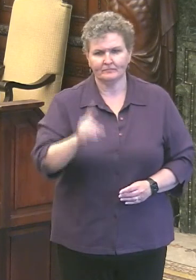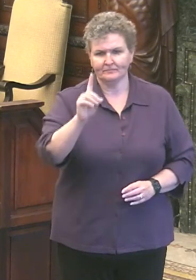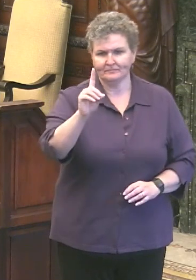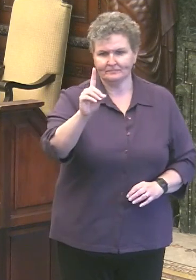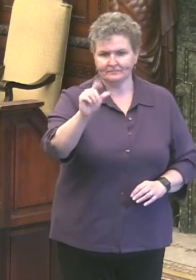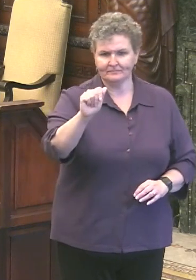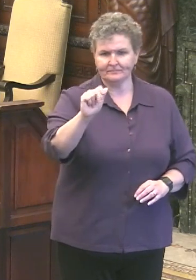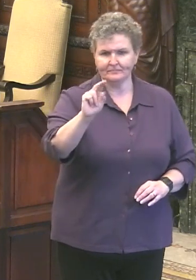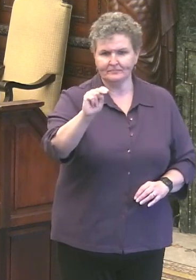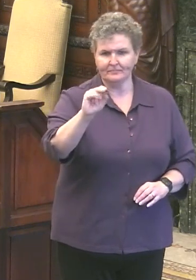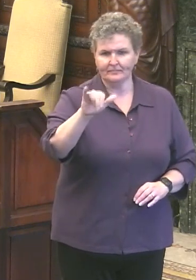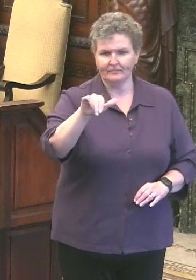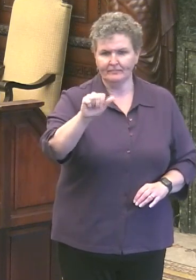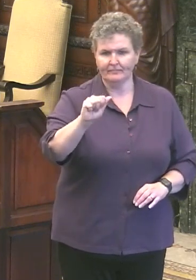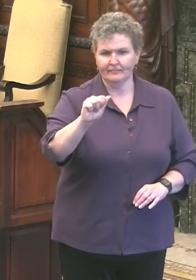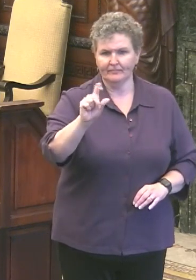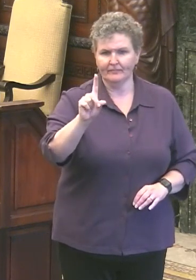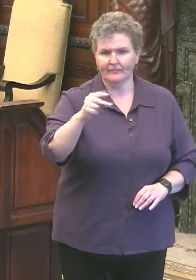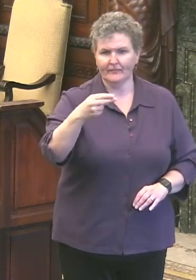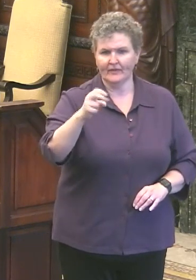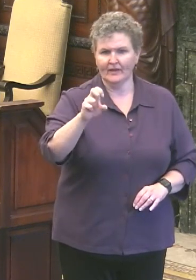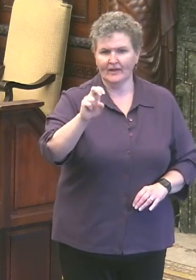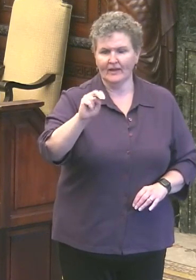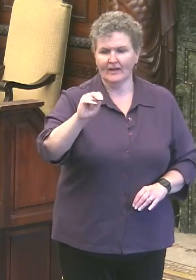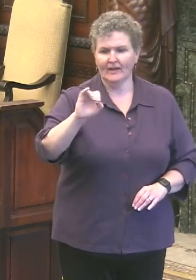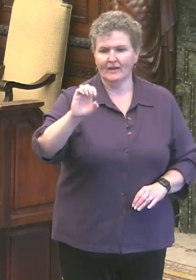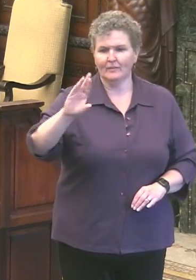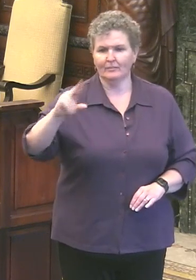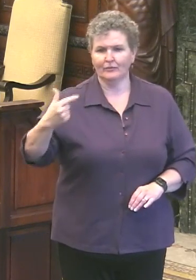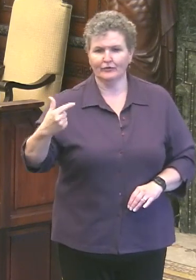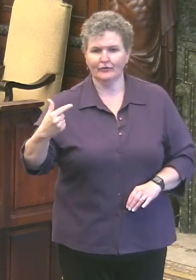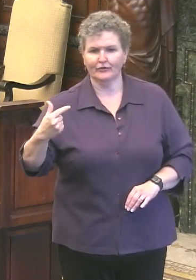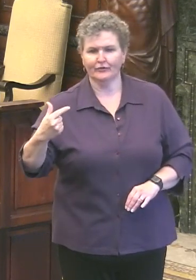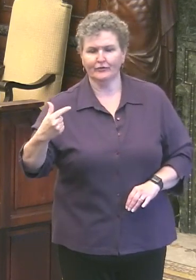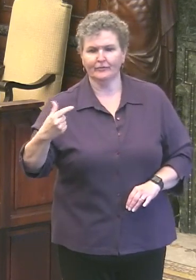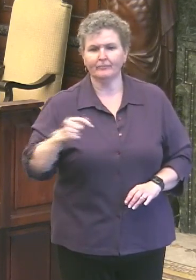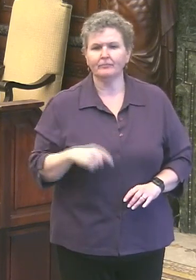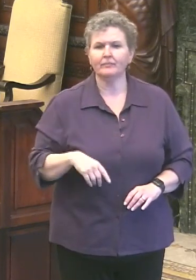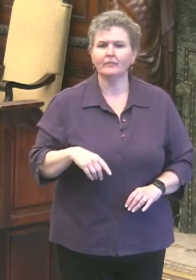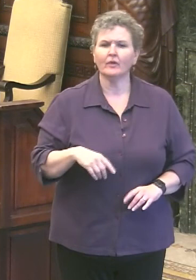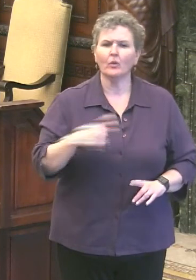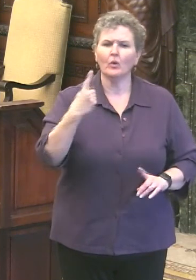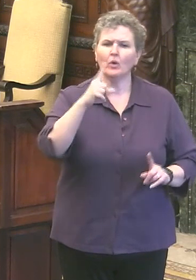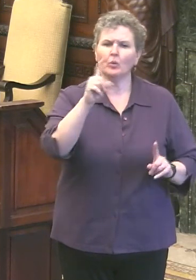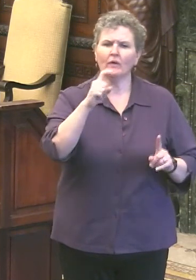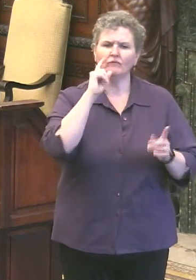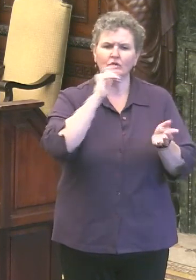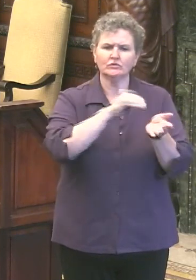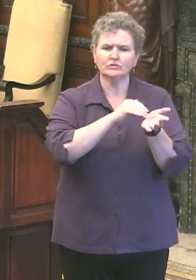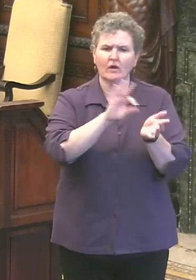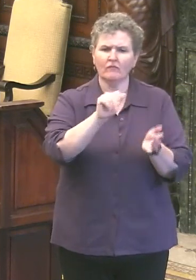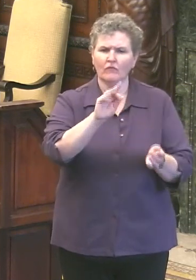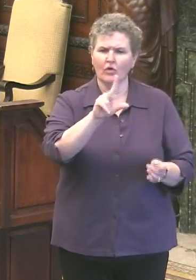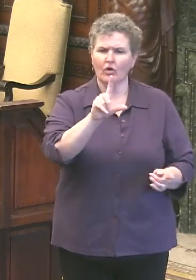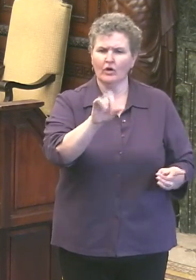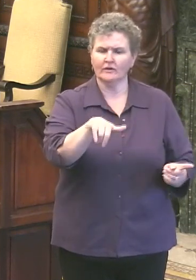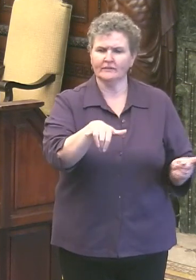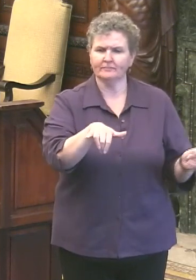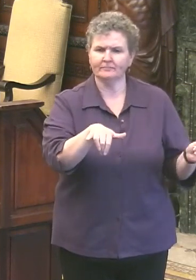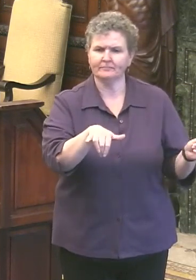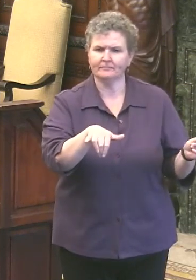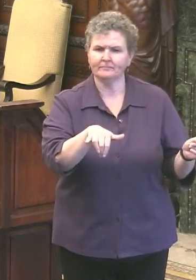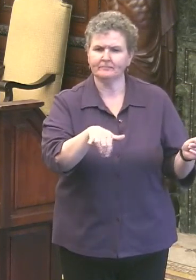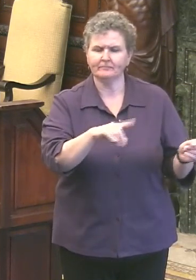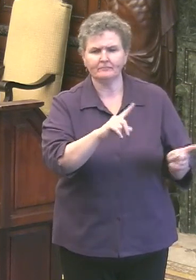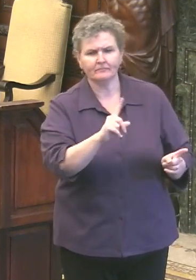Penn. Hello, just one question for Dr. Farley. Is there a target turnaround time for test results at the